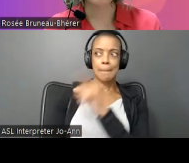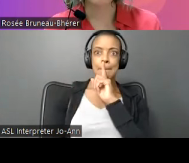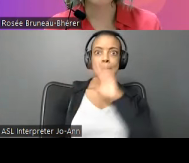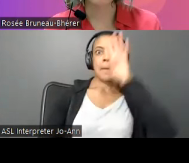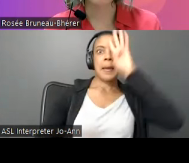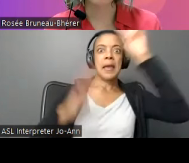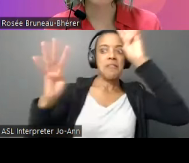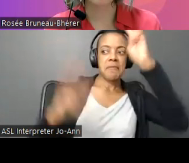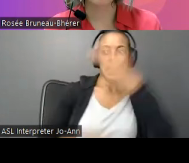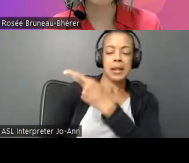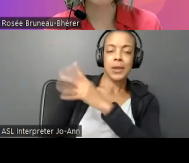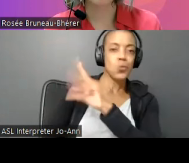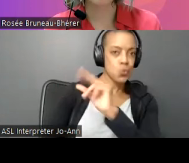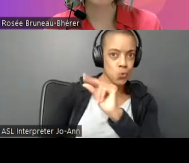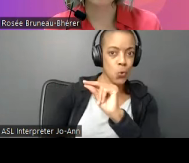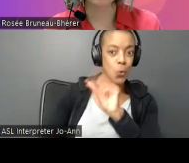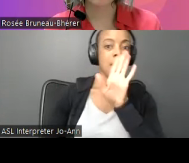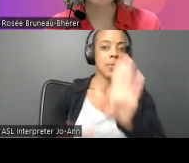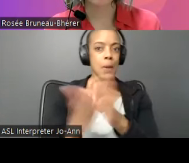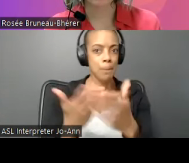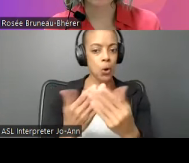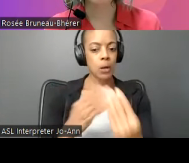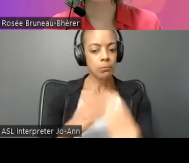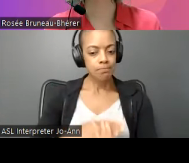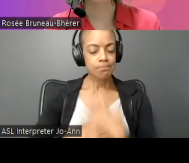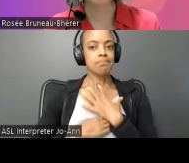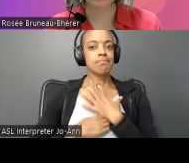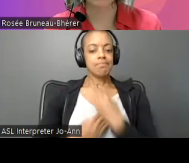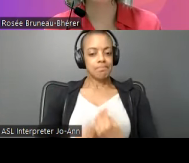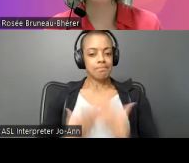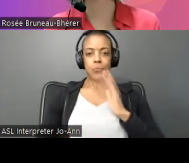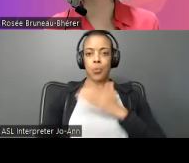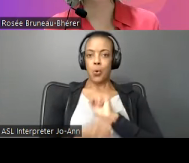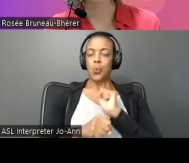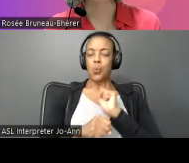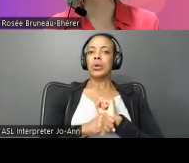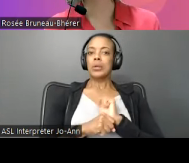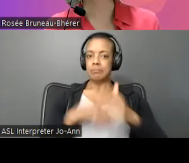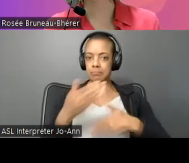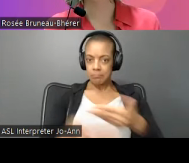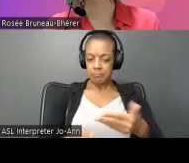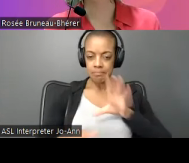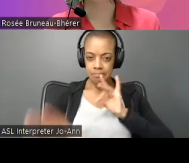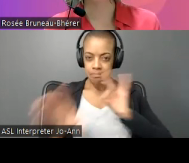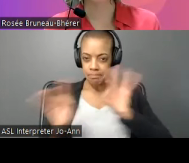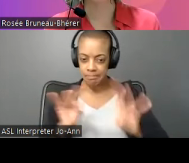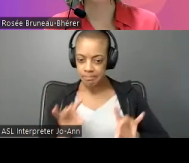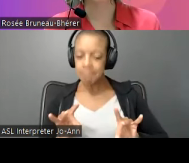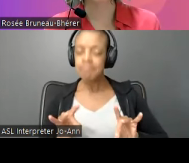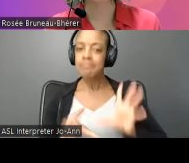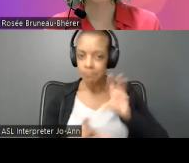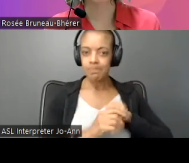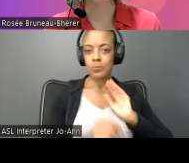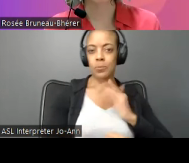has inspired what we do. And it is the basis on